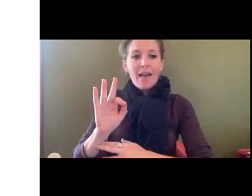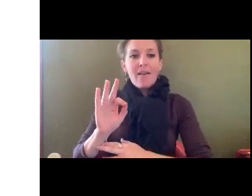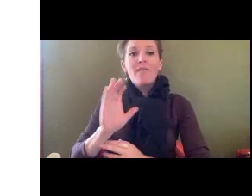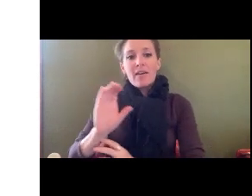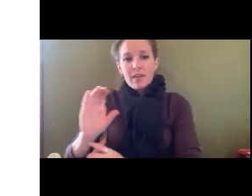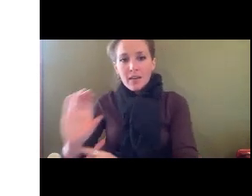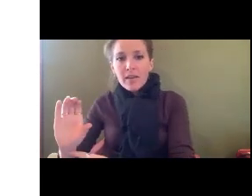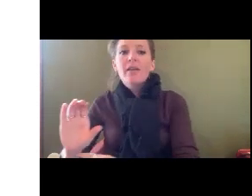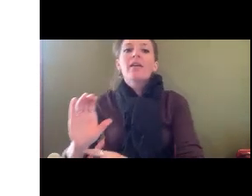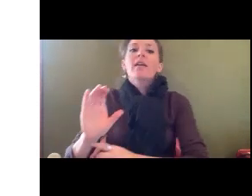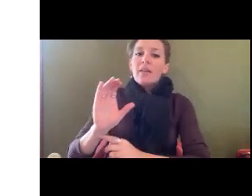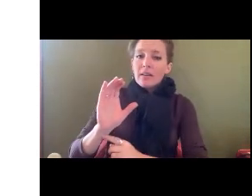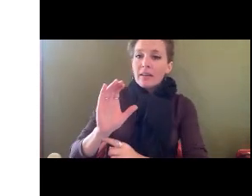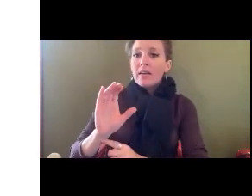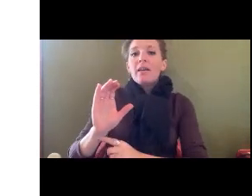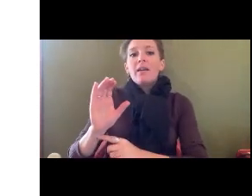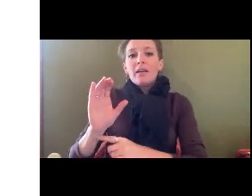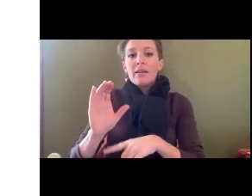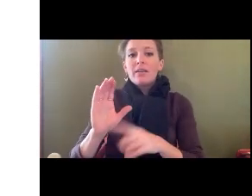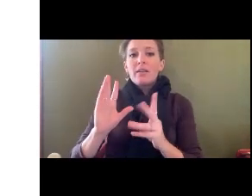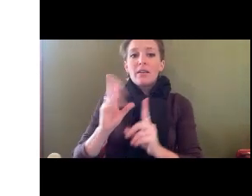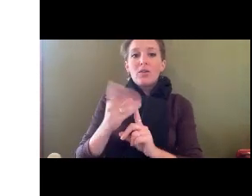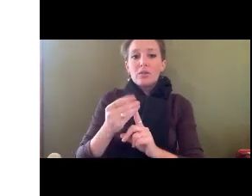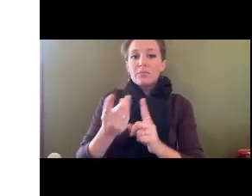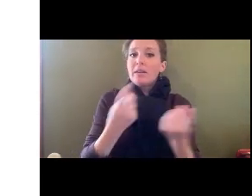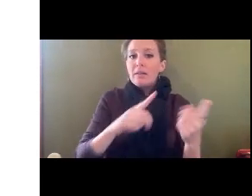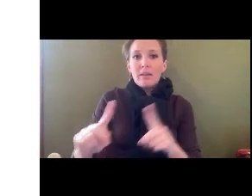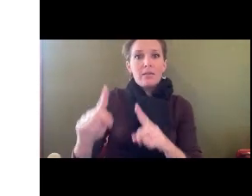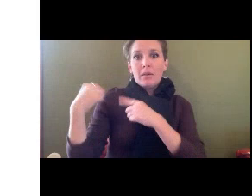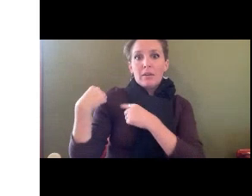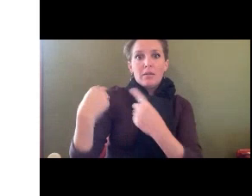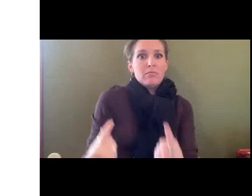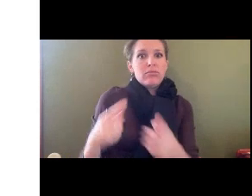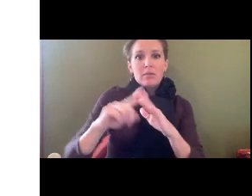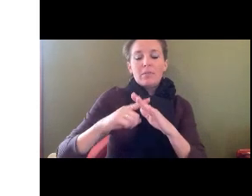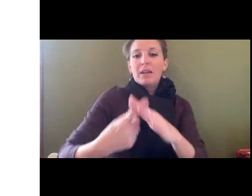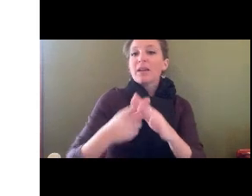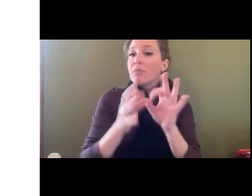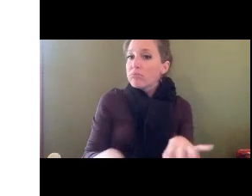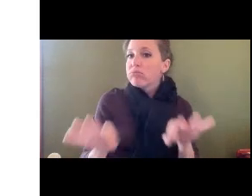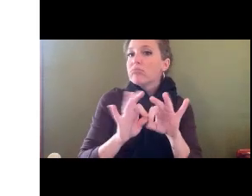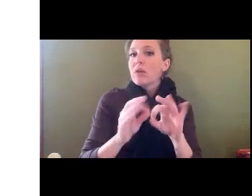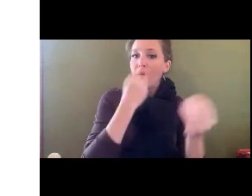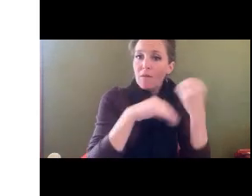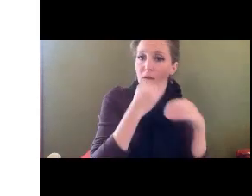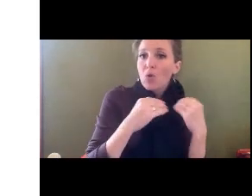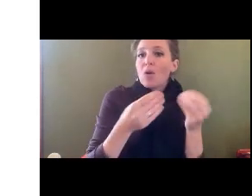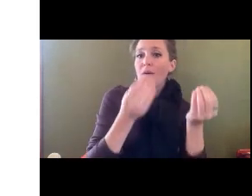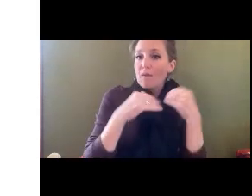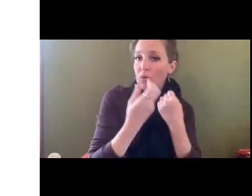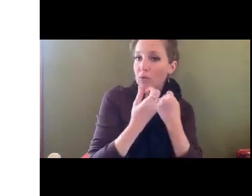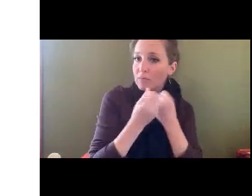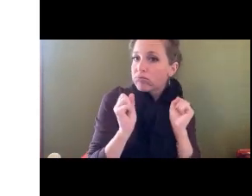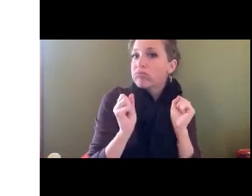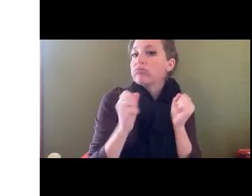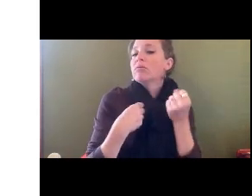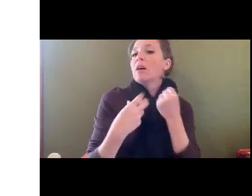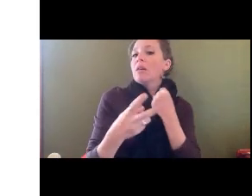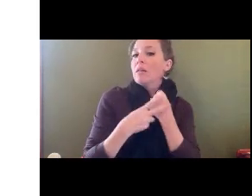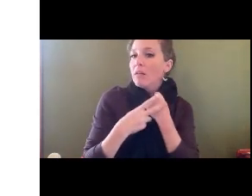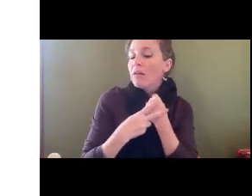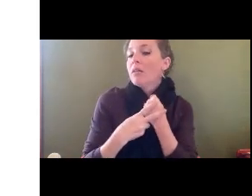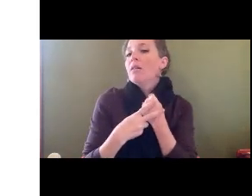has been relevant since the beginning of multilateral climate negotiations, with the importance of food and food security and food production systems